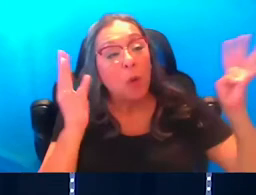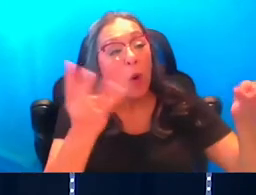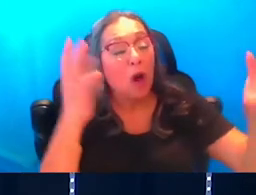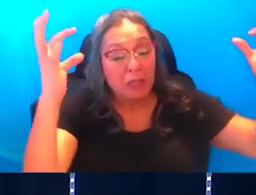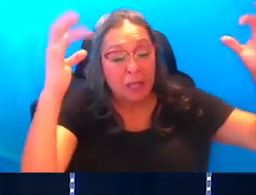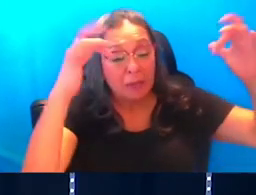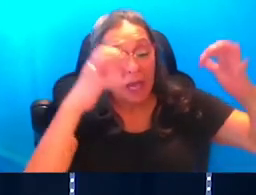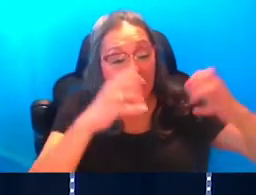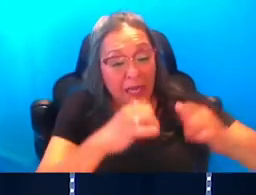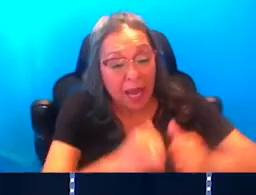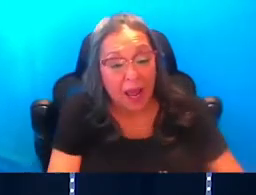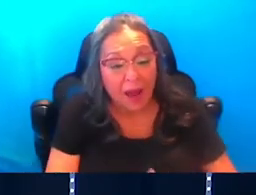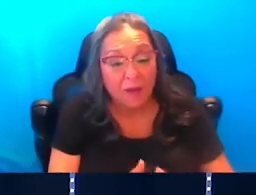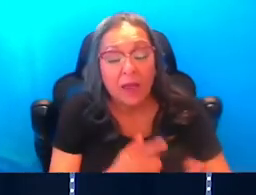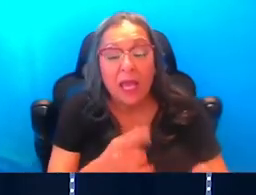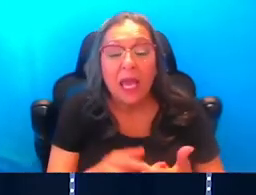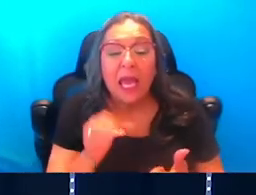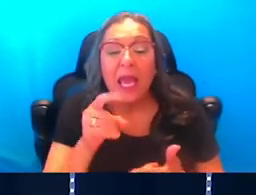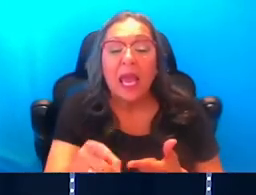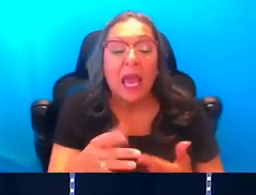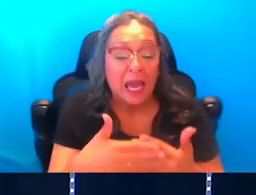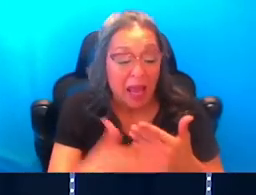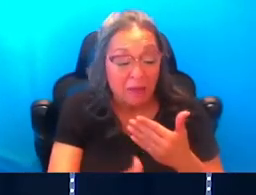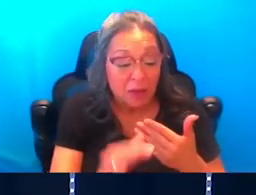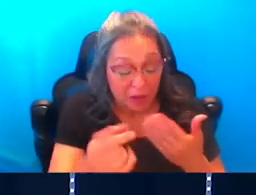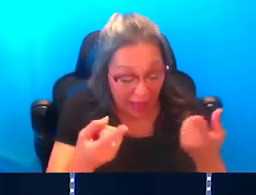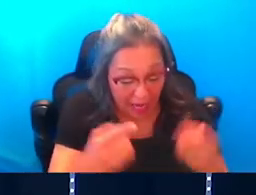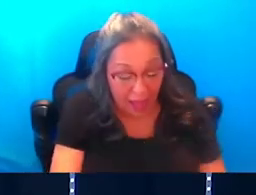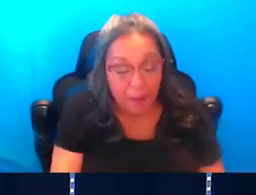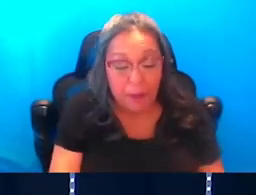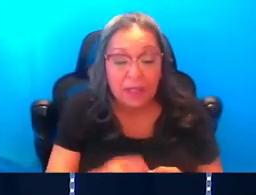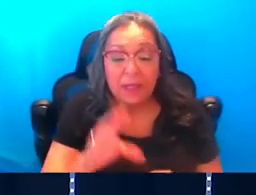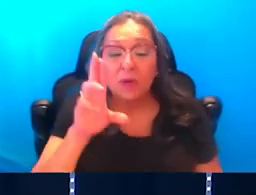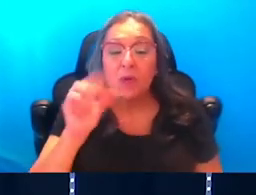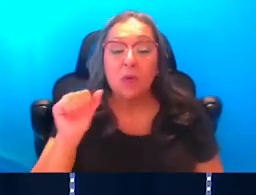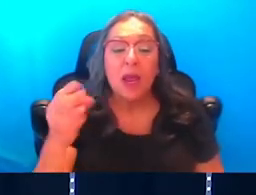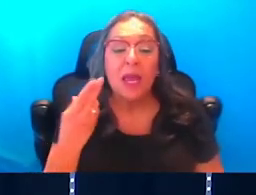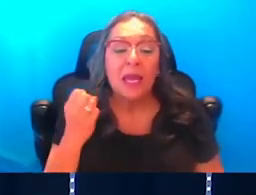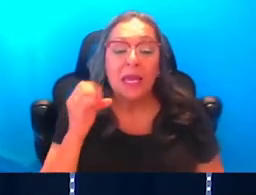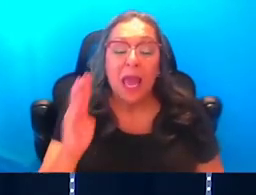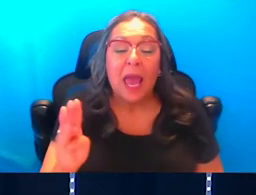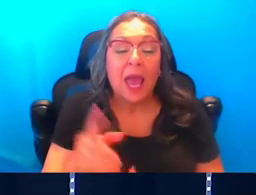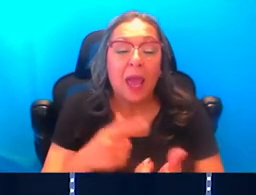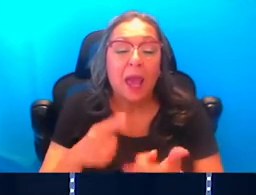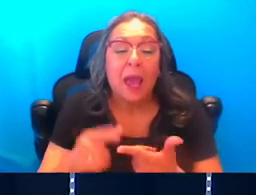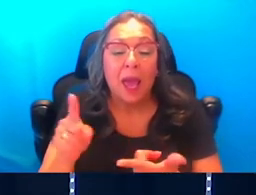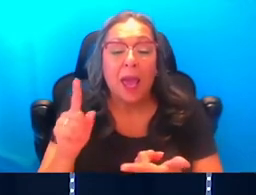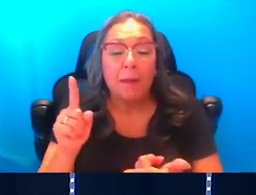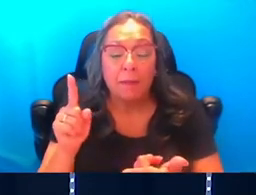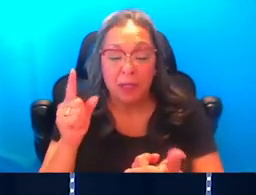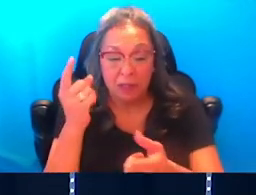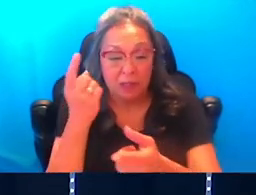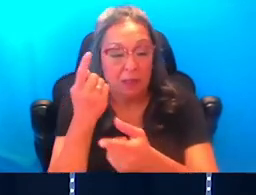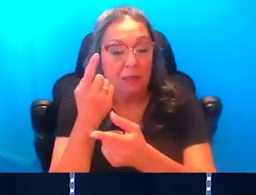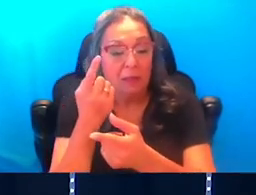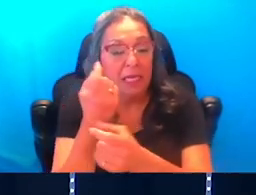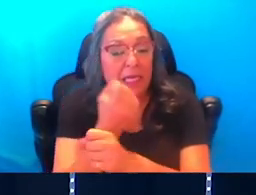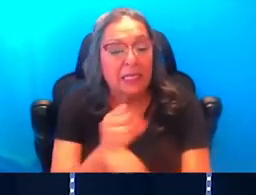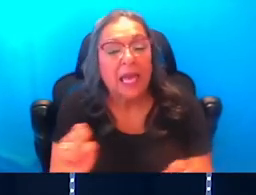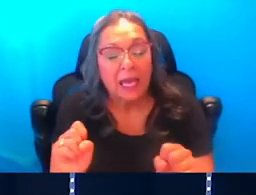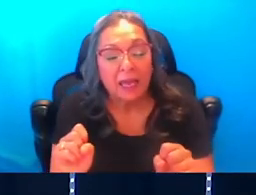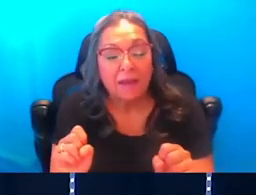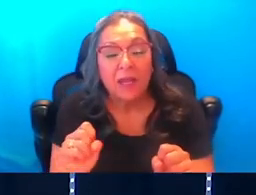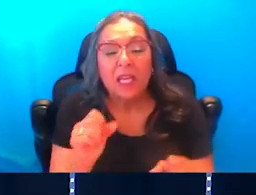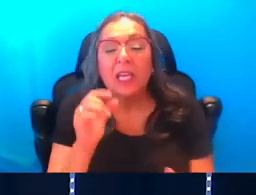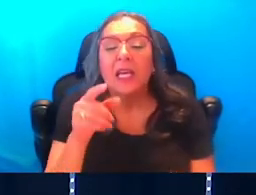Bible says that she becomes an Israelite after that time. And then she marries a guy named Salmon. It just looks like salmon when you look at it. He's not a fish.